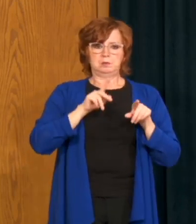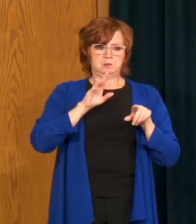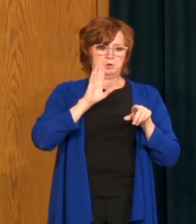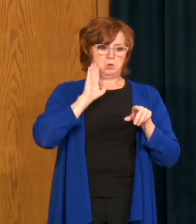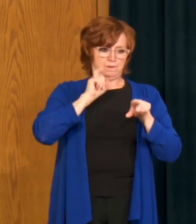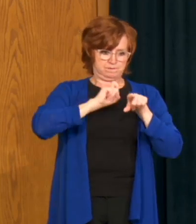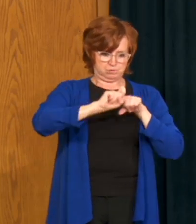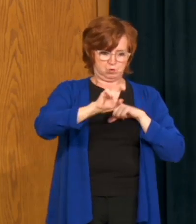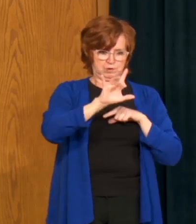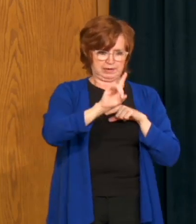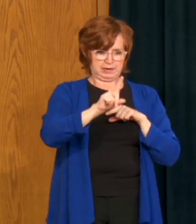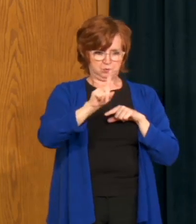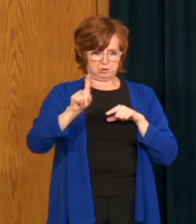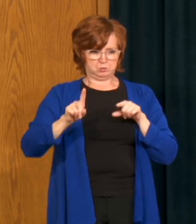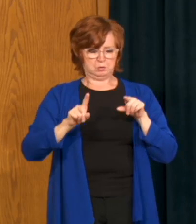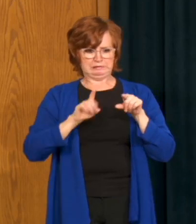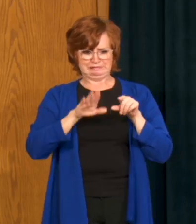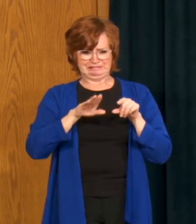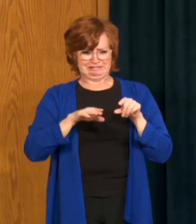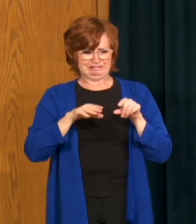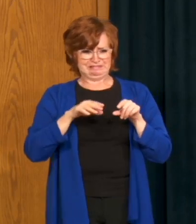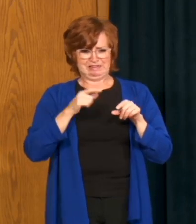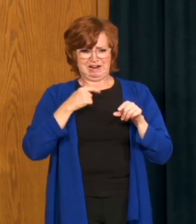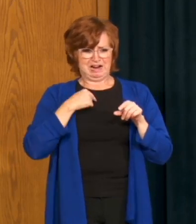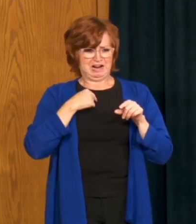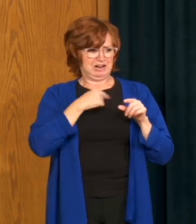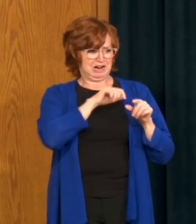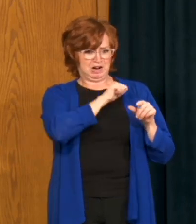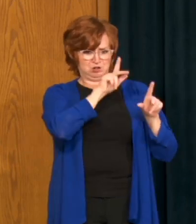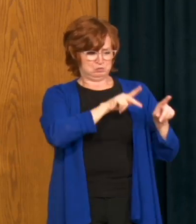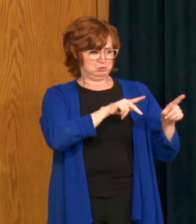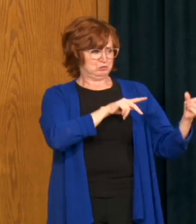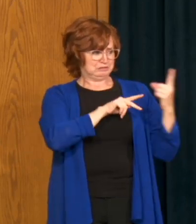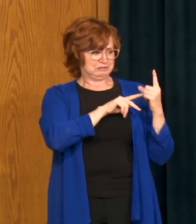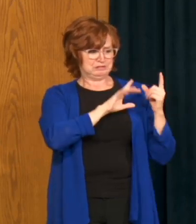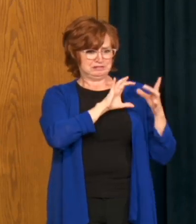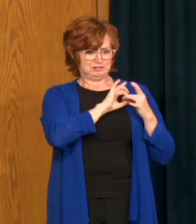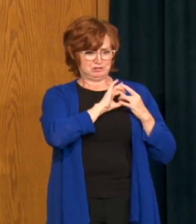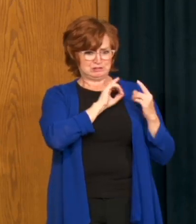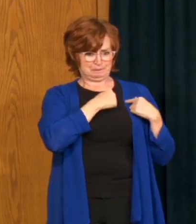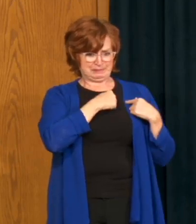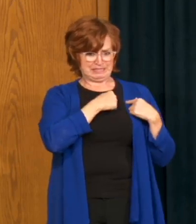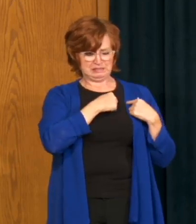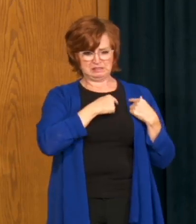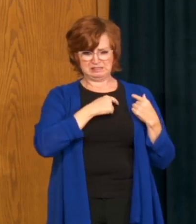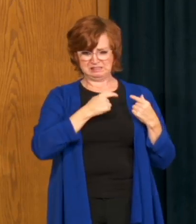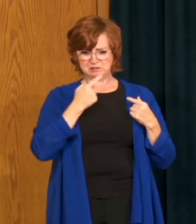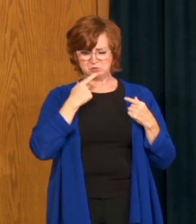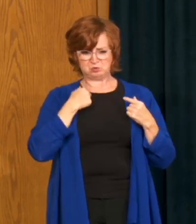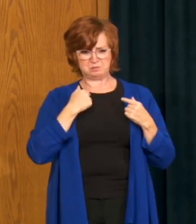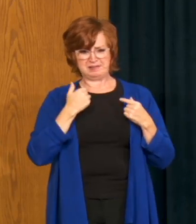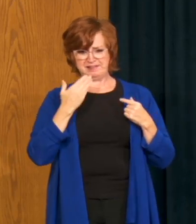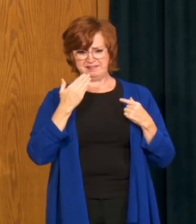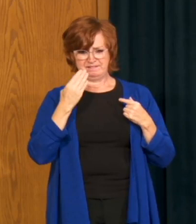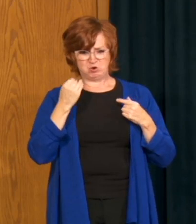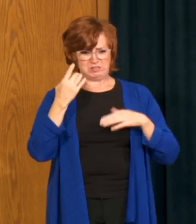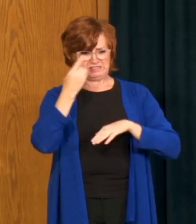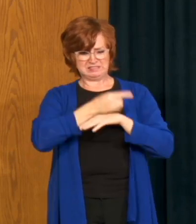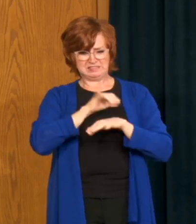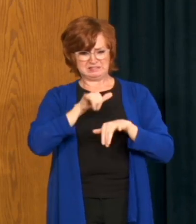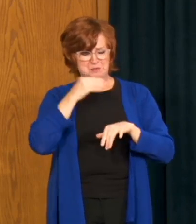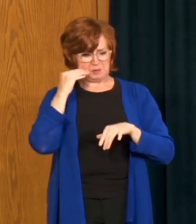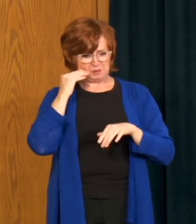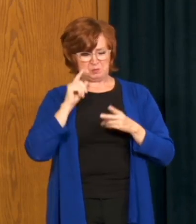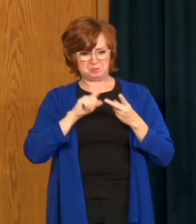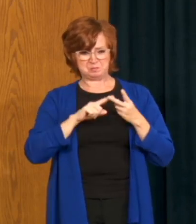that, I was a close contact to someone, I've been asked to stay home for 14 days. I'm fine, it's day 5. If I get a test